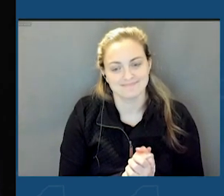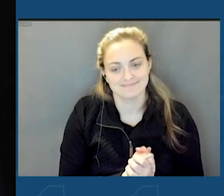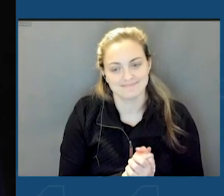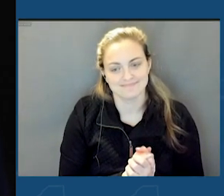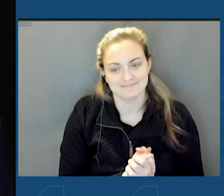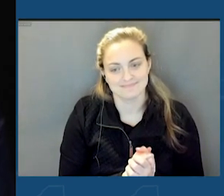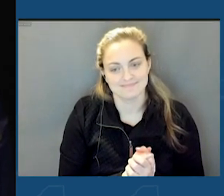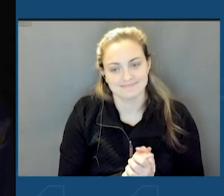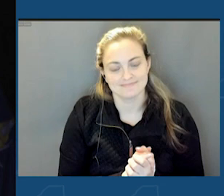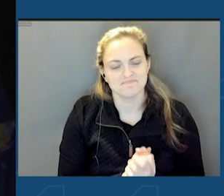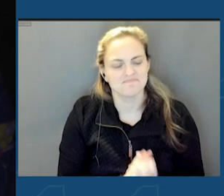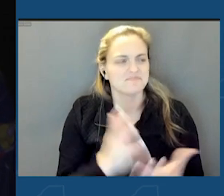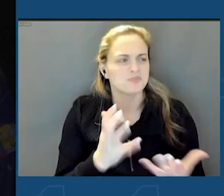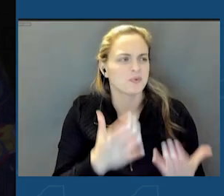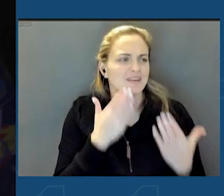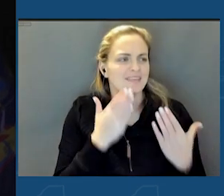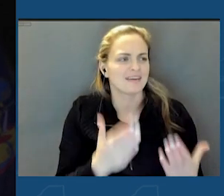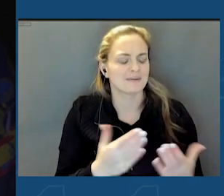I want to thank